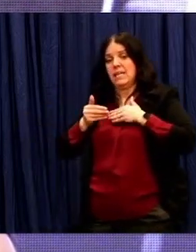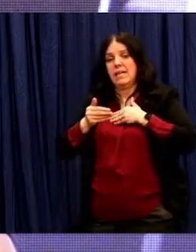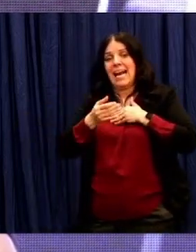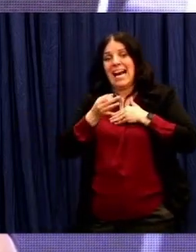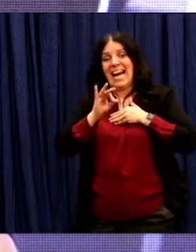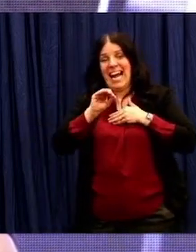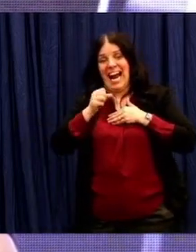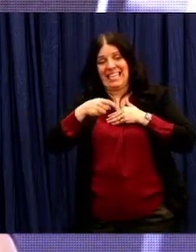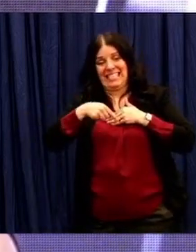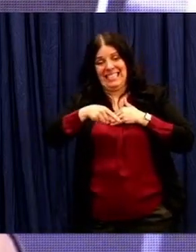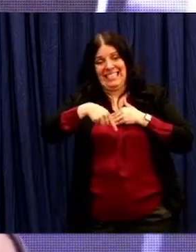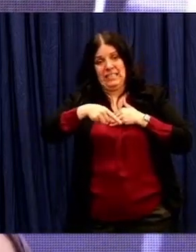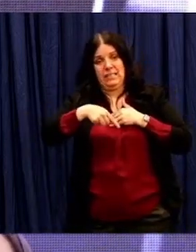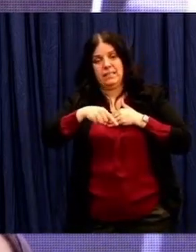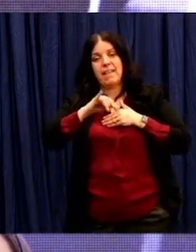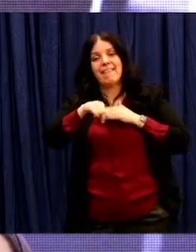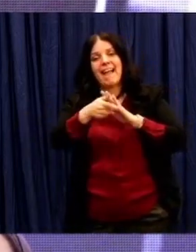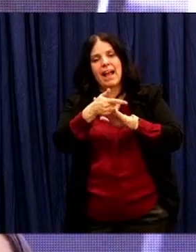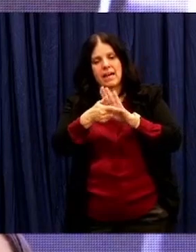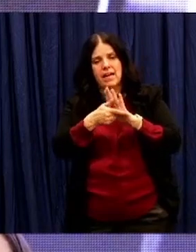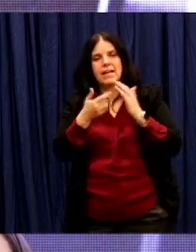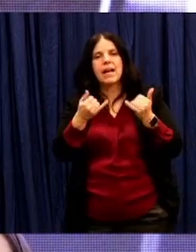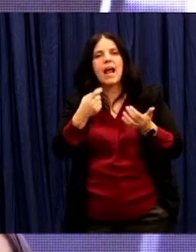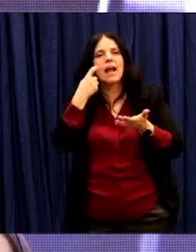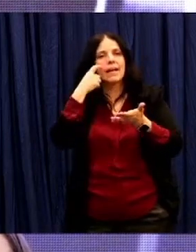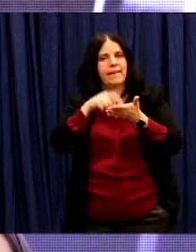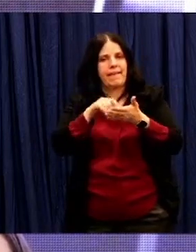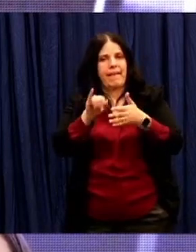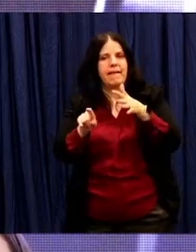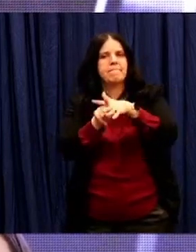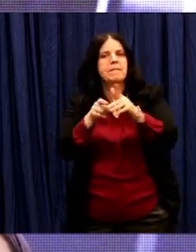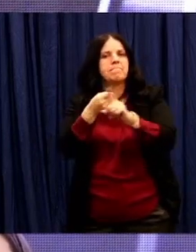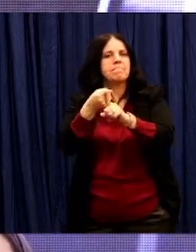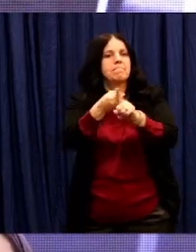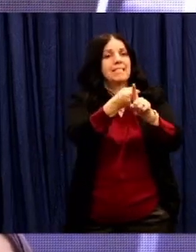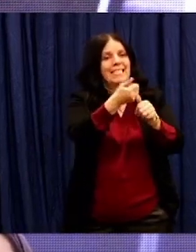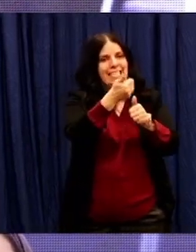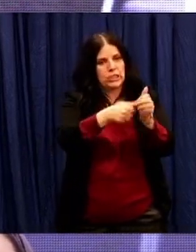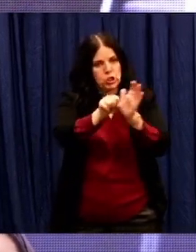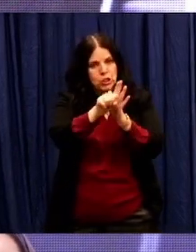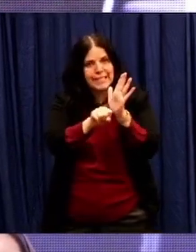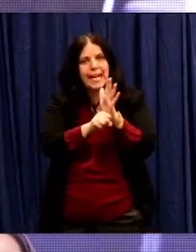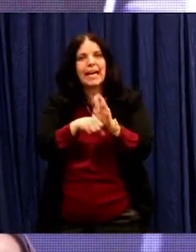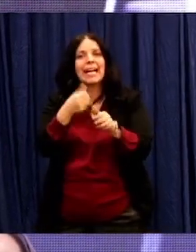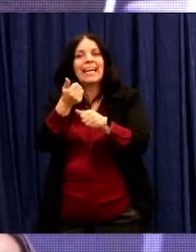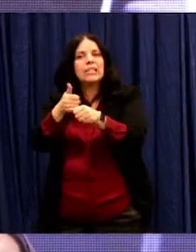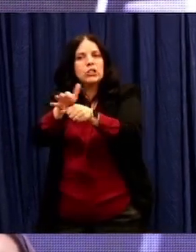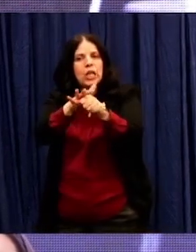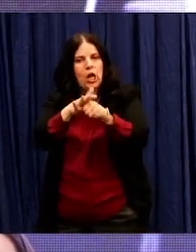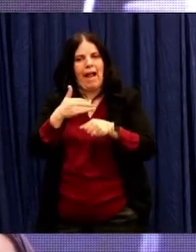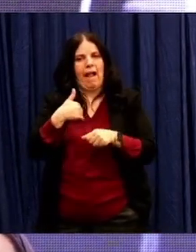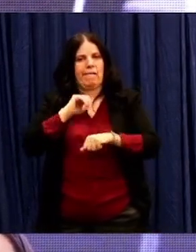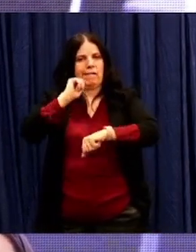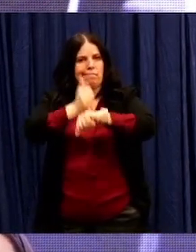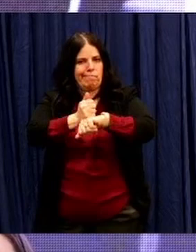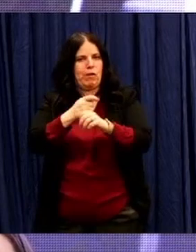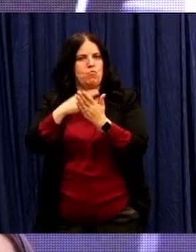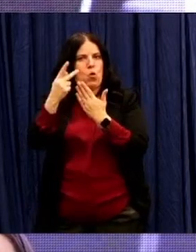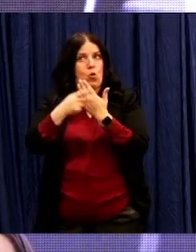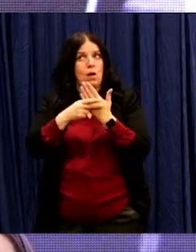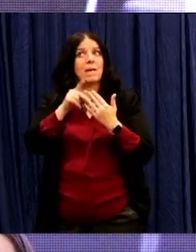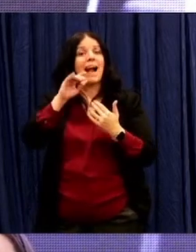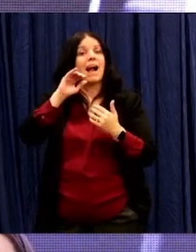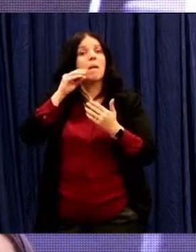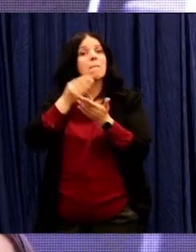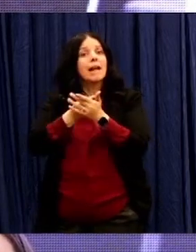you see today in terms of each state as well as each territory having a program that is